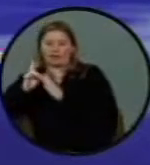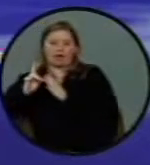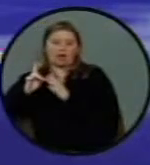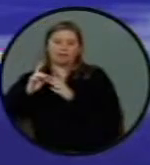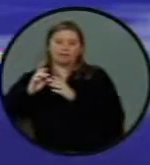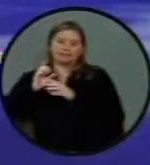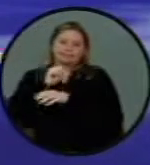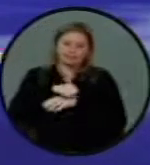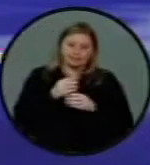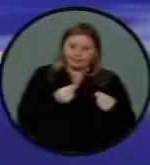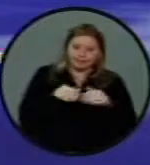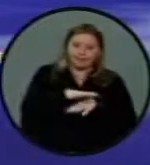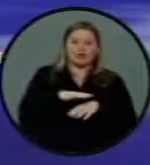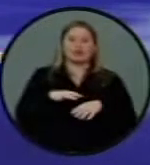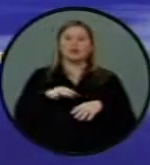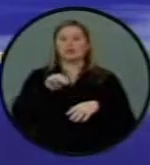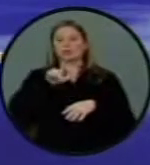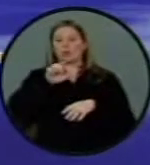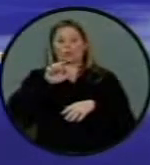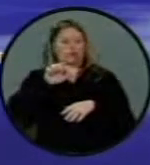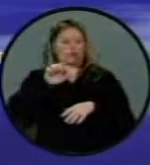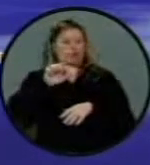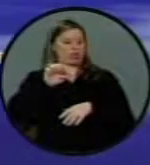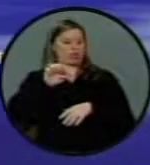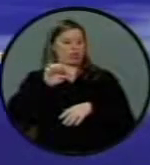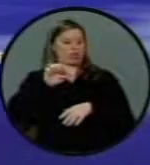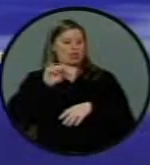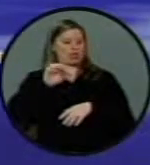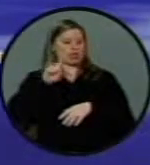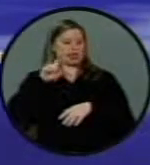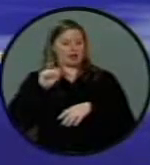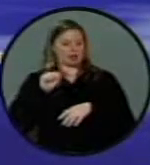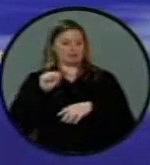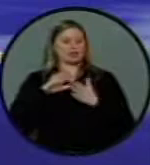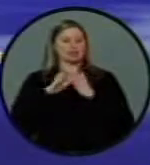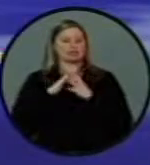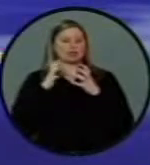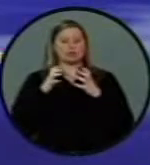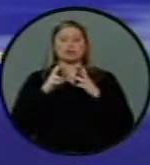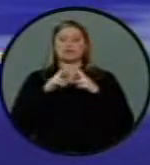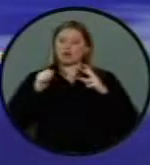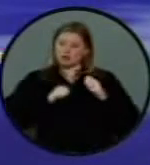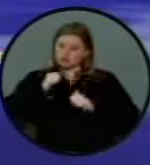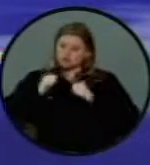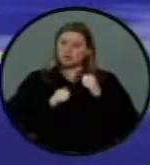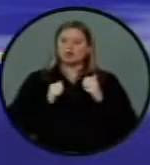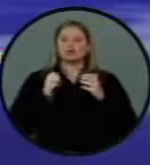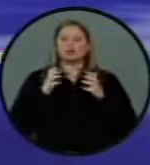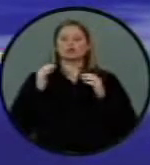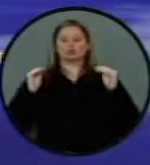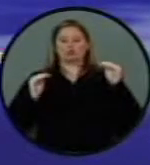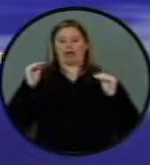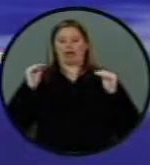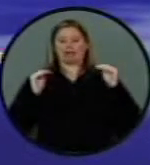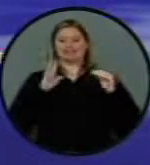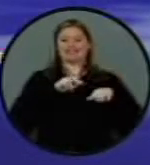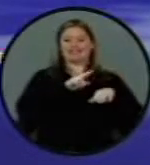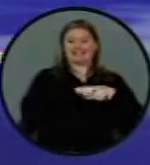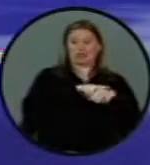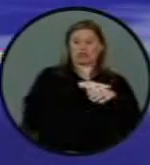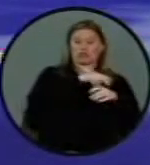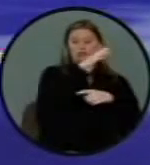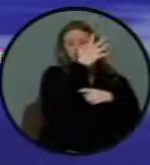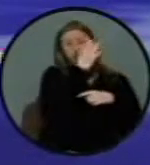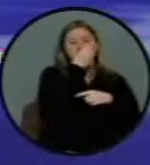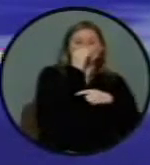principles that guided Lenex's work are listed here, but in essence, the city was trying to be proactive. We're saying we really want to balance the built and natural environment,